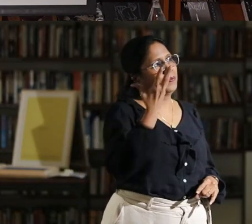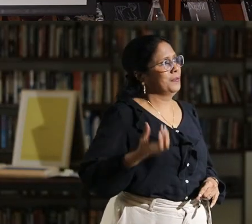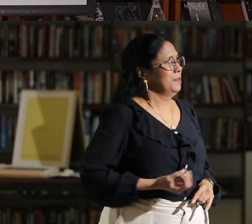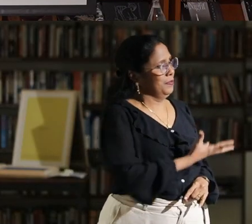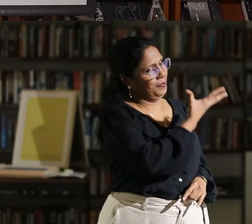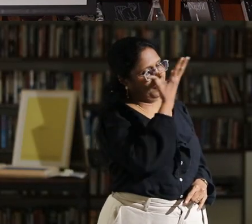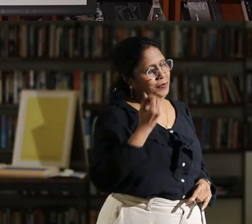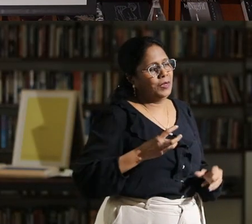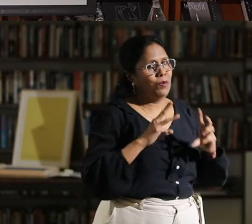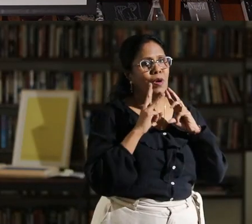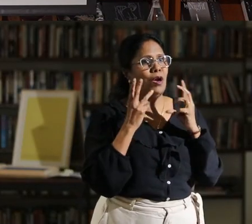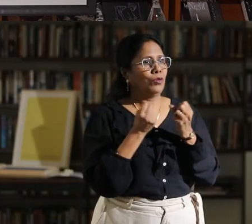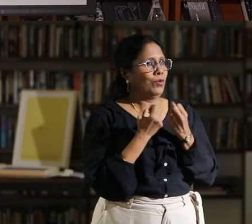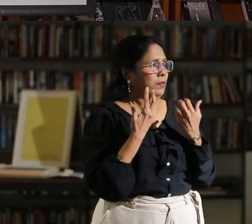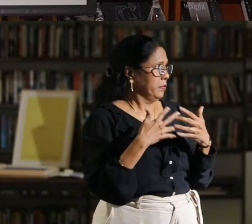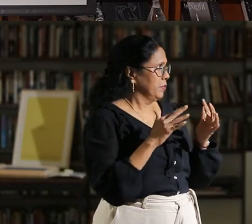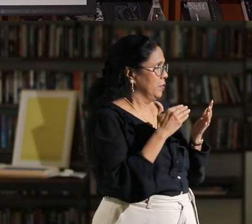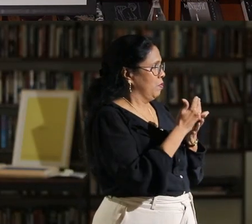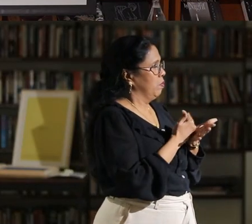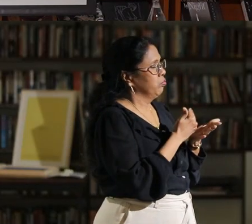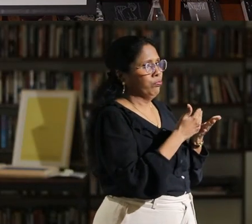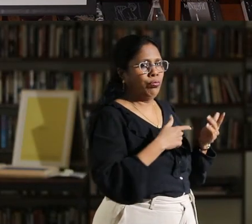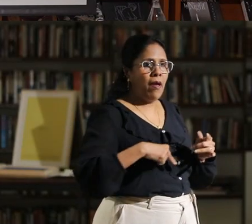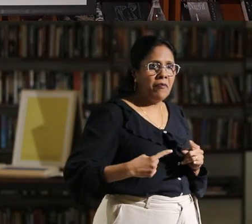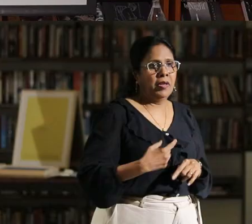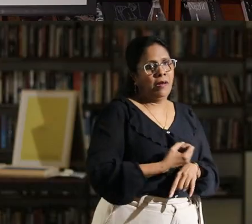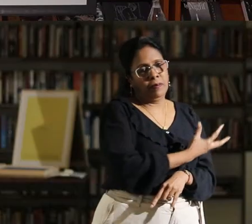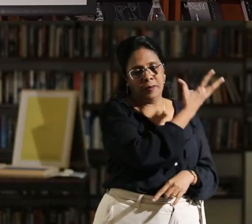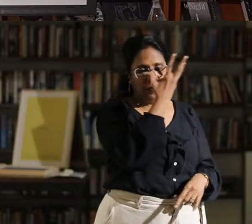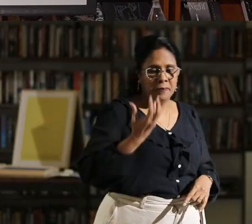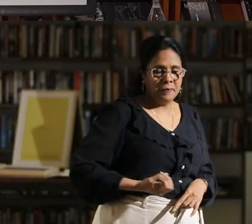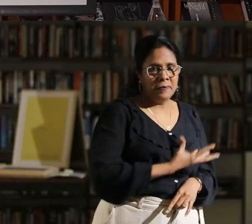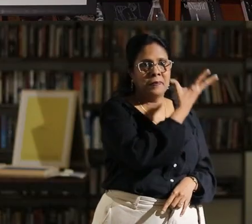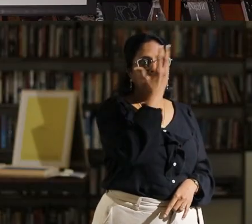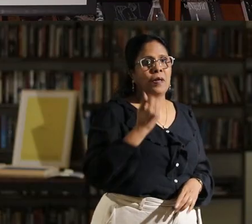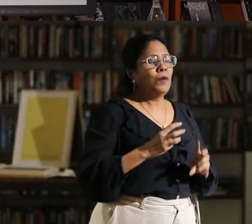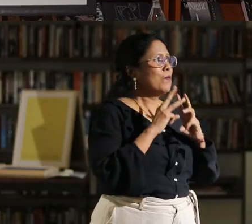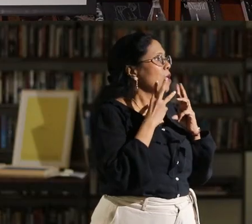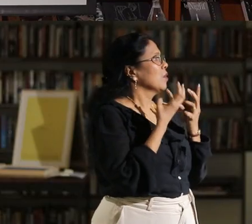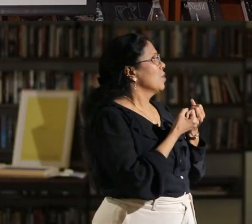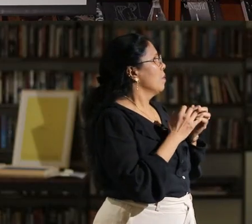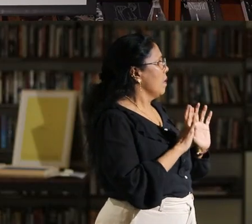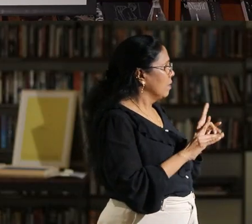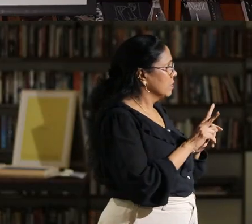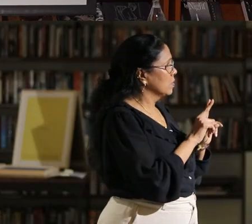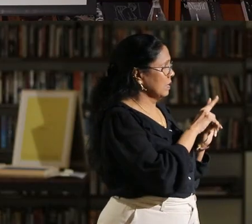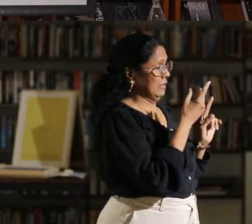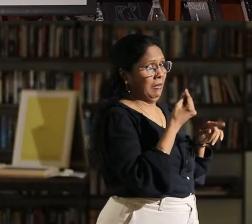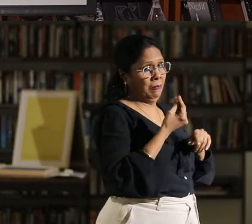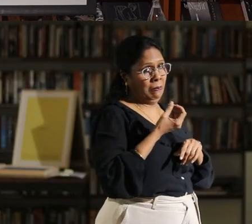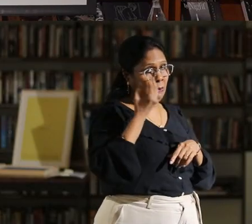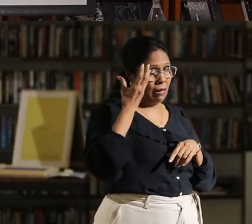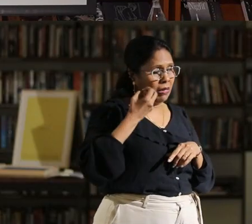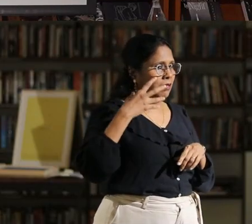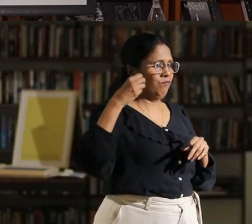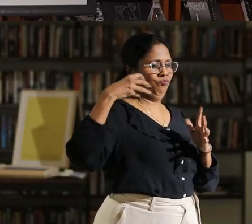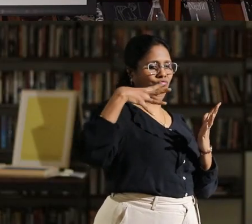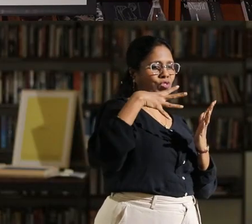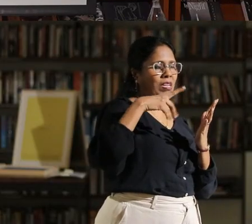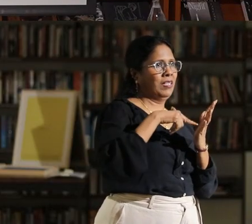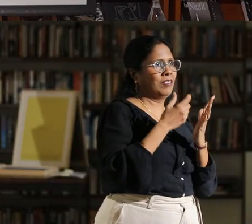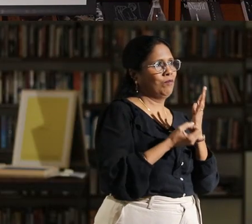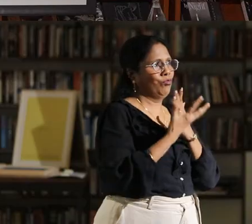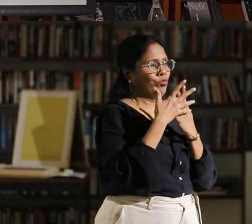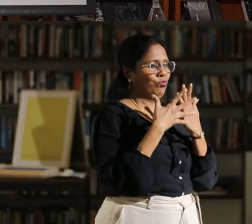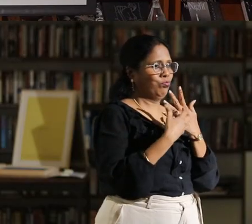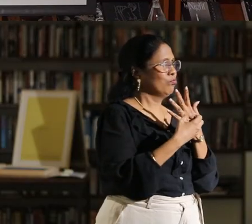today, come back. So one day we taught lighting for an hour in the morning, because some of these things you have to light up. So to make a stop motion. So they learn